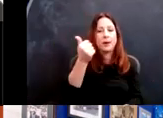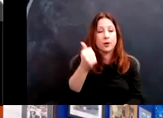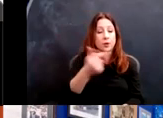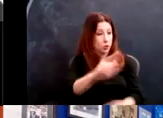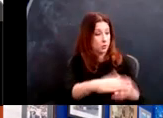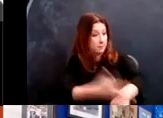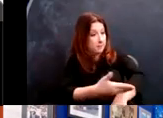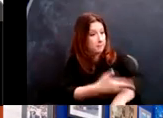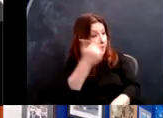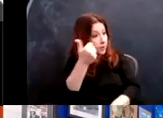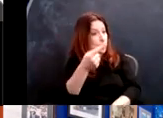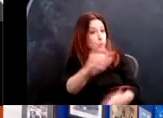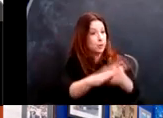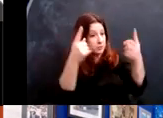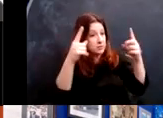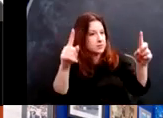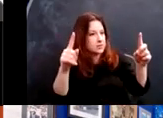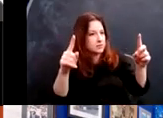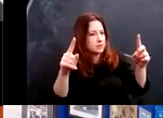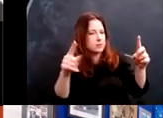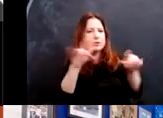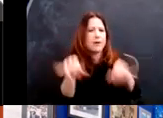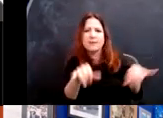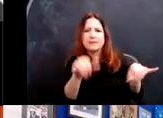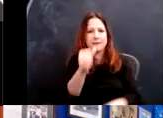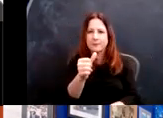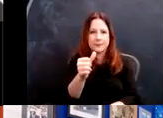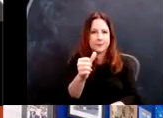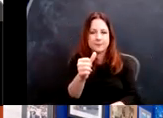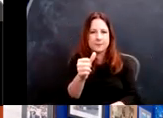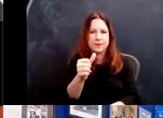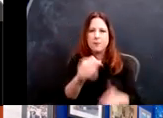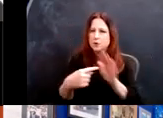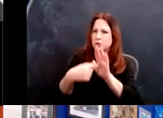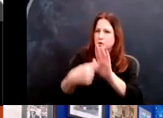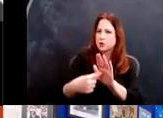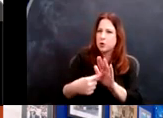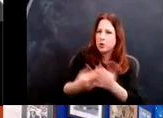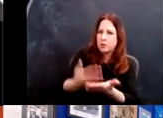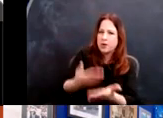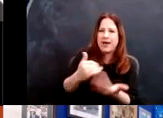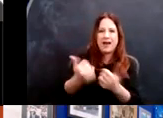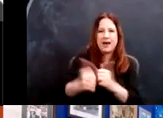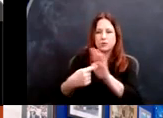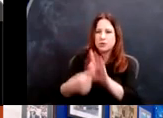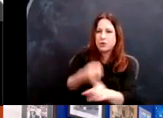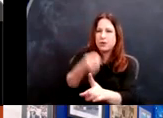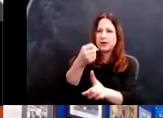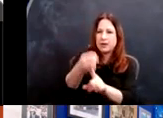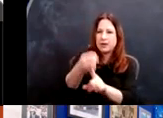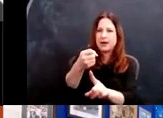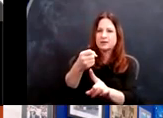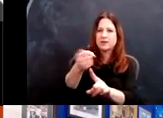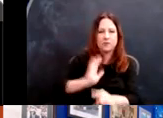or somebody being successful, right? So how do we kind of show that, and how do we show the impact that